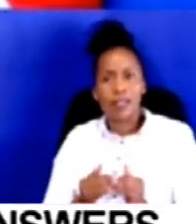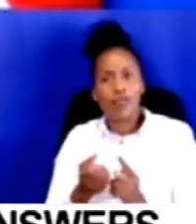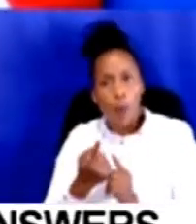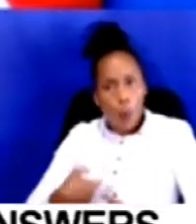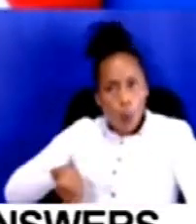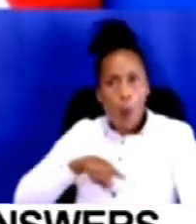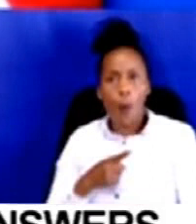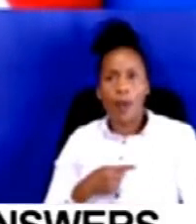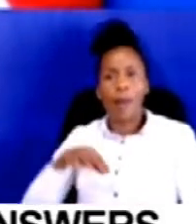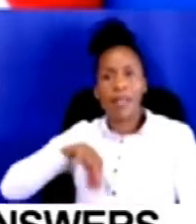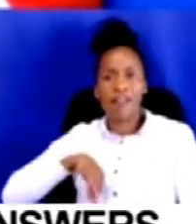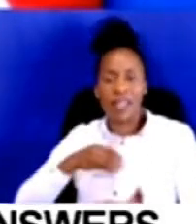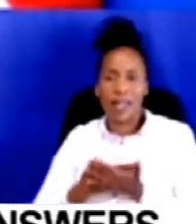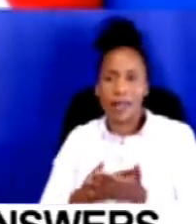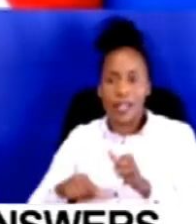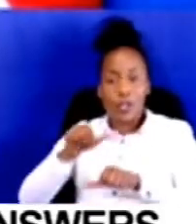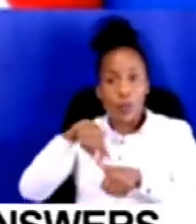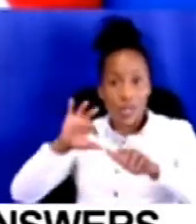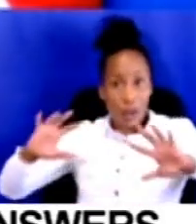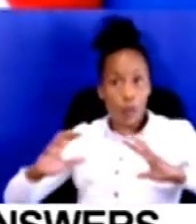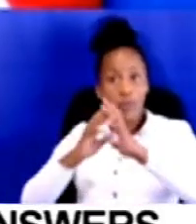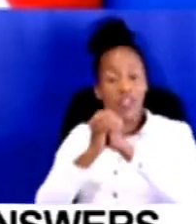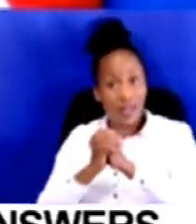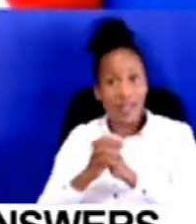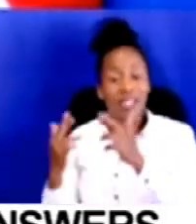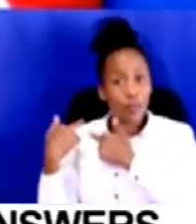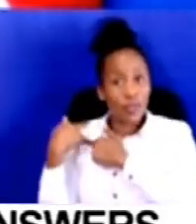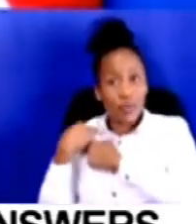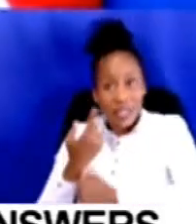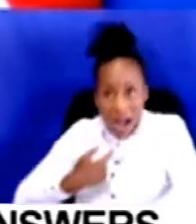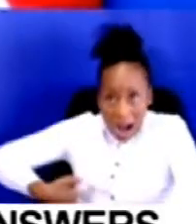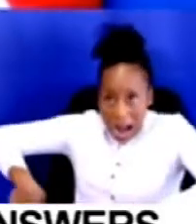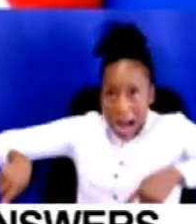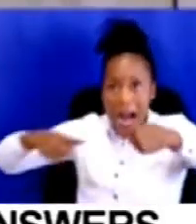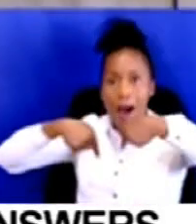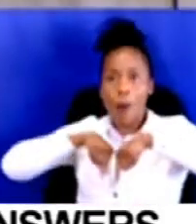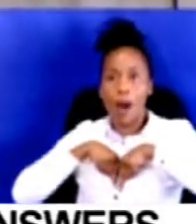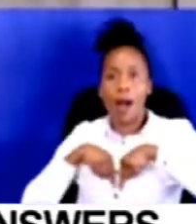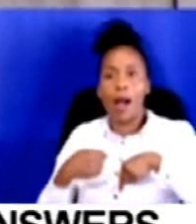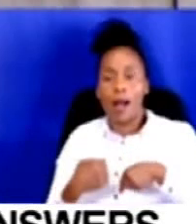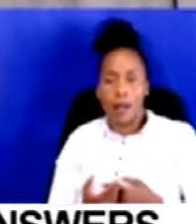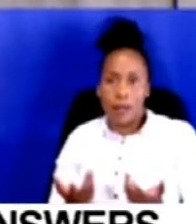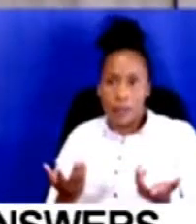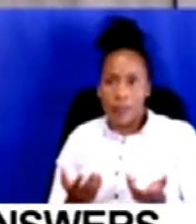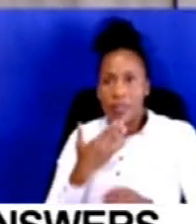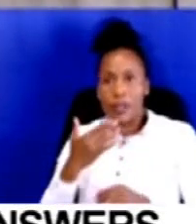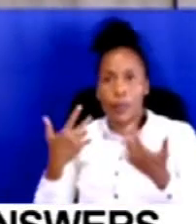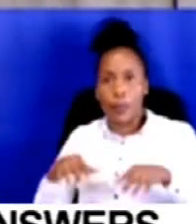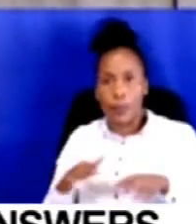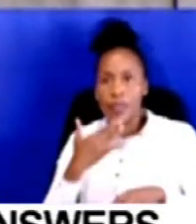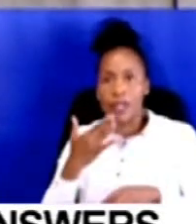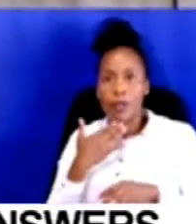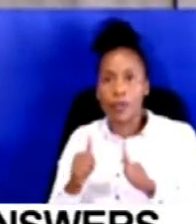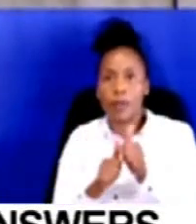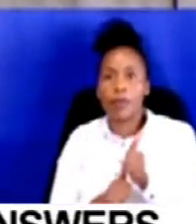Social cohesion, it's our responsibility. Thank you very much. Thank you, Honorable Deputy President.